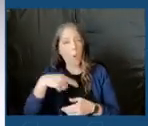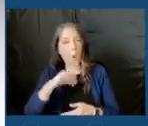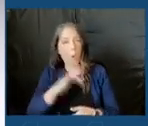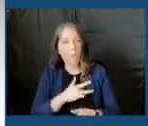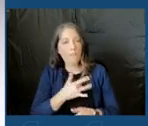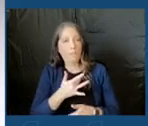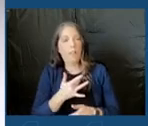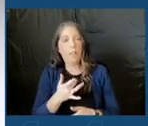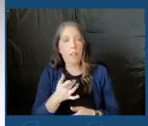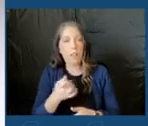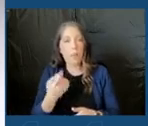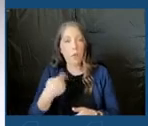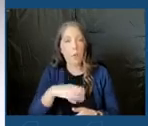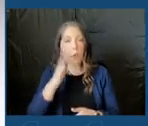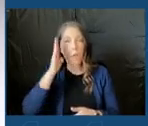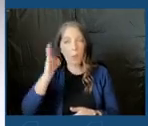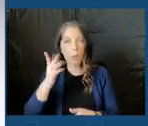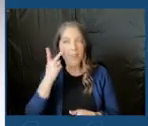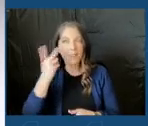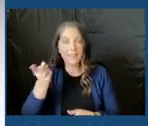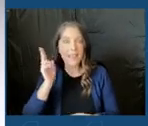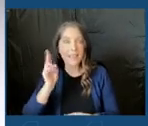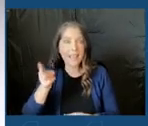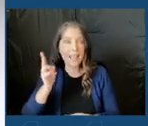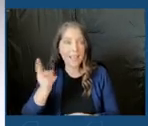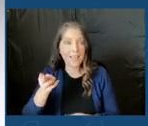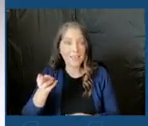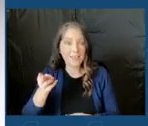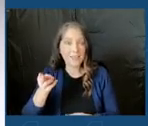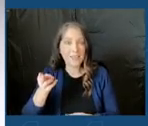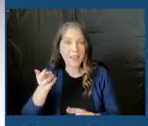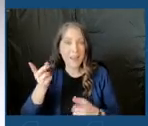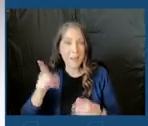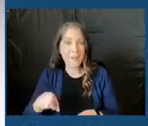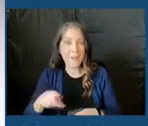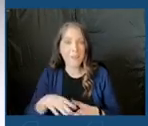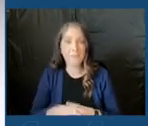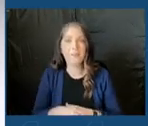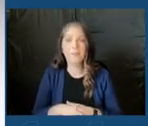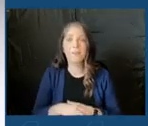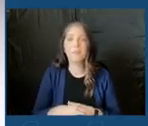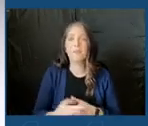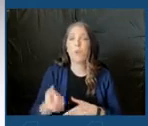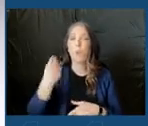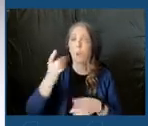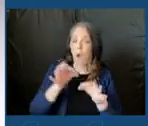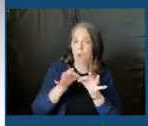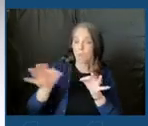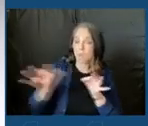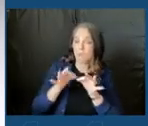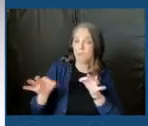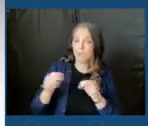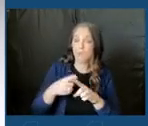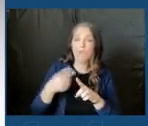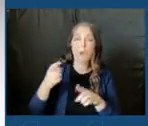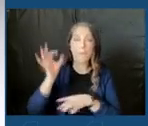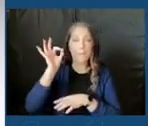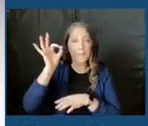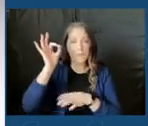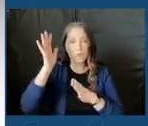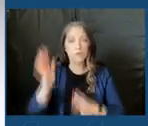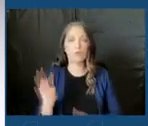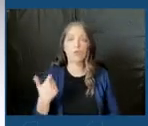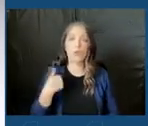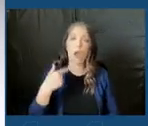about to see history made. One of the lines I recall from one of the ministers that I used to run into